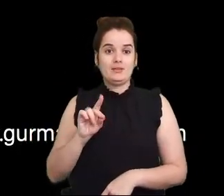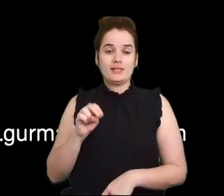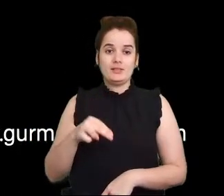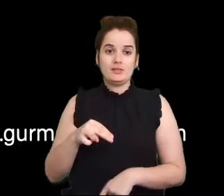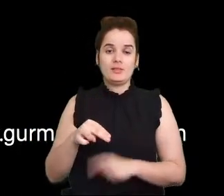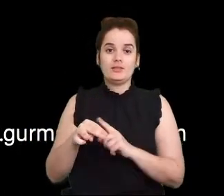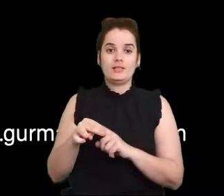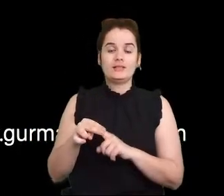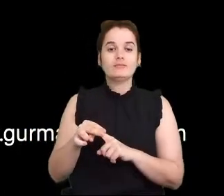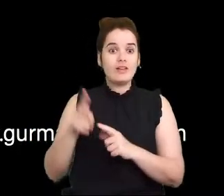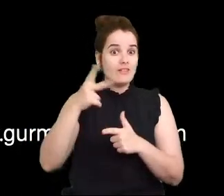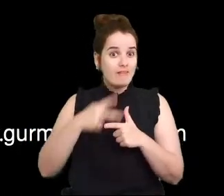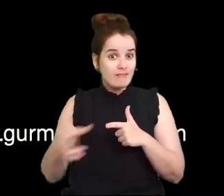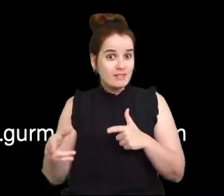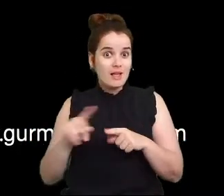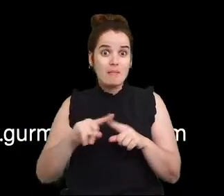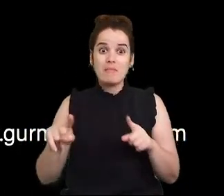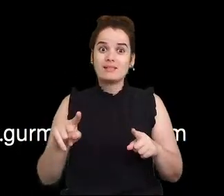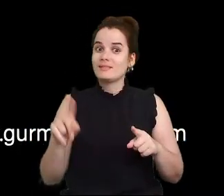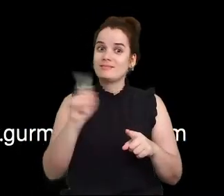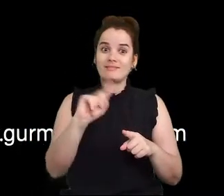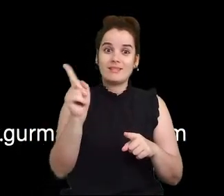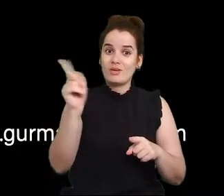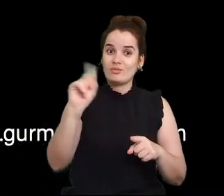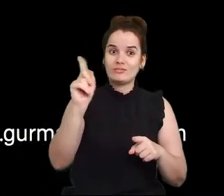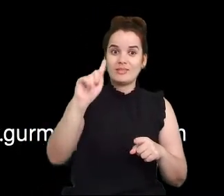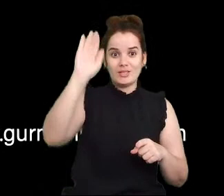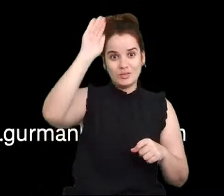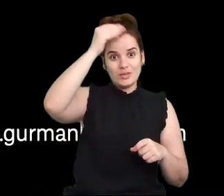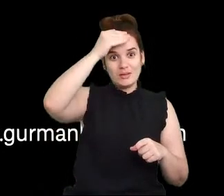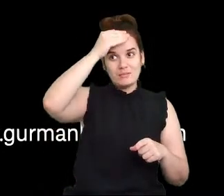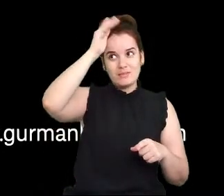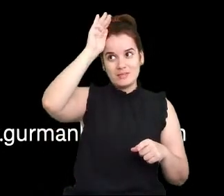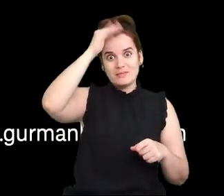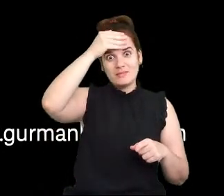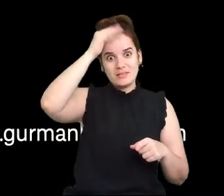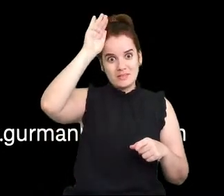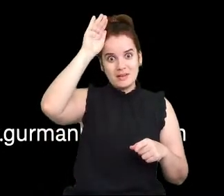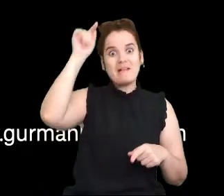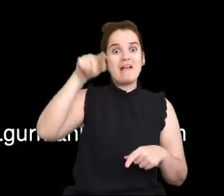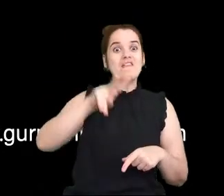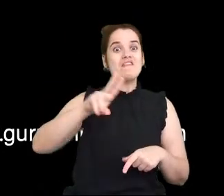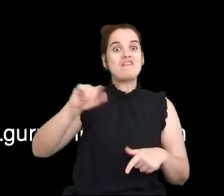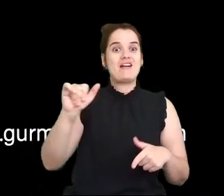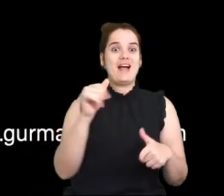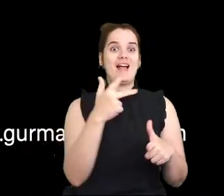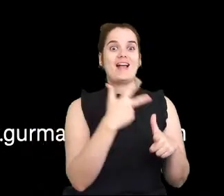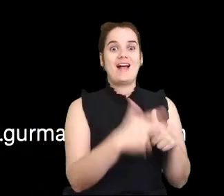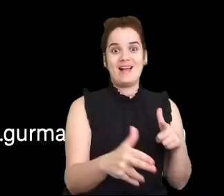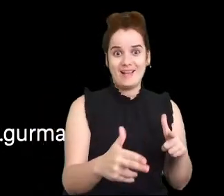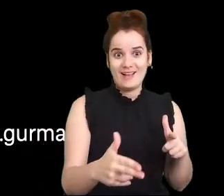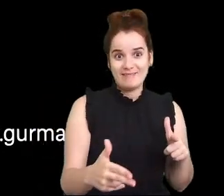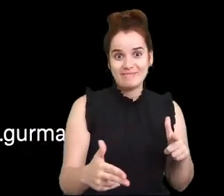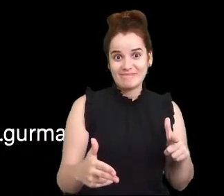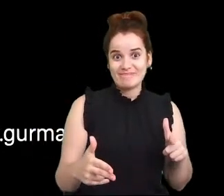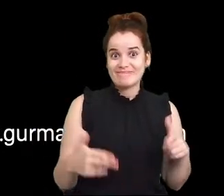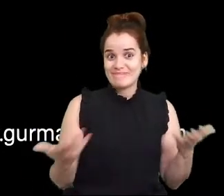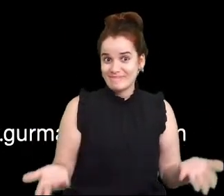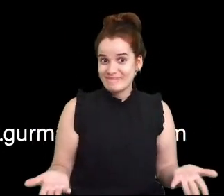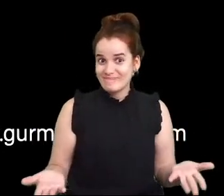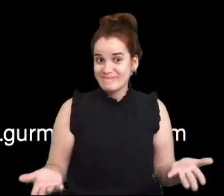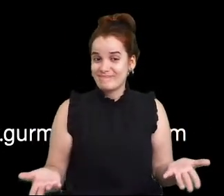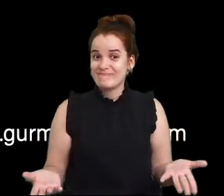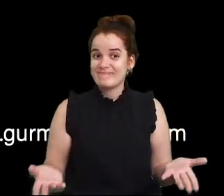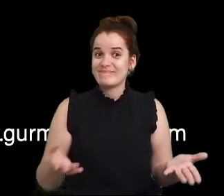Trump has a chance of winning too. The chances are lower than that of Biden's, but it's not impossible.